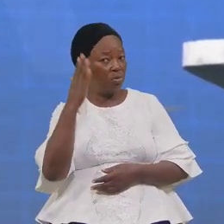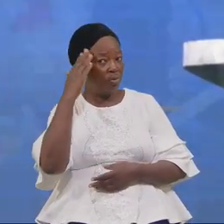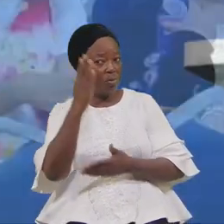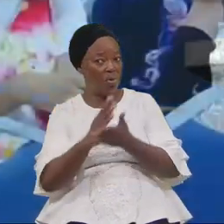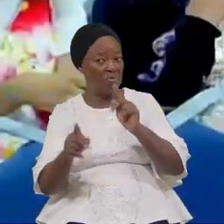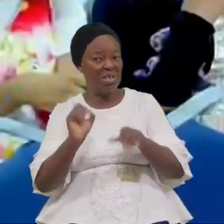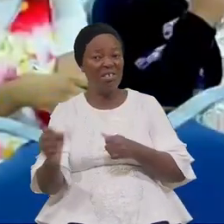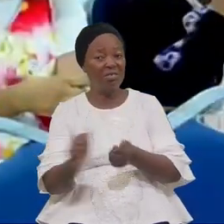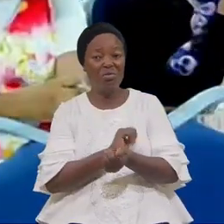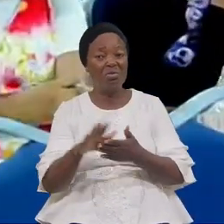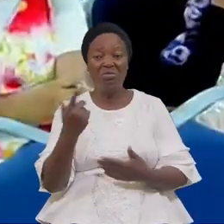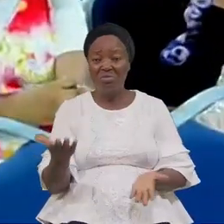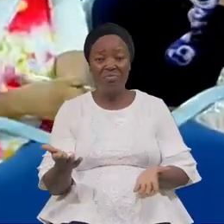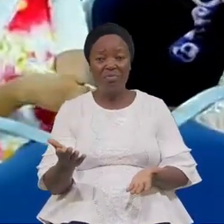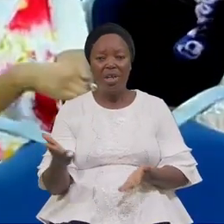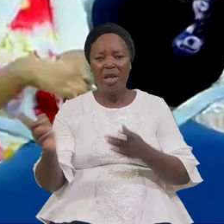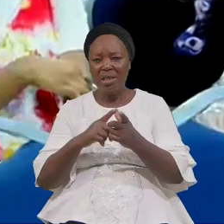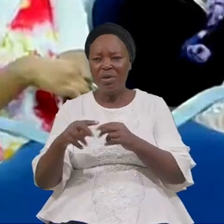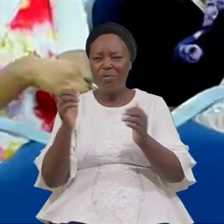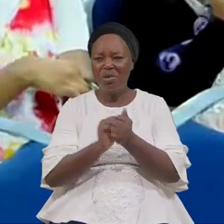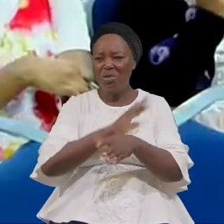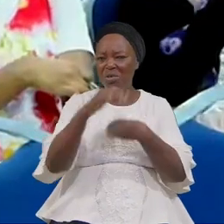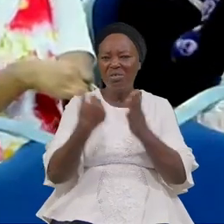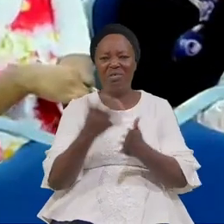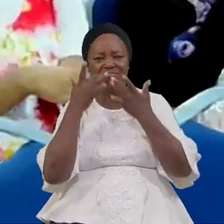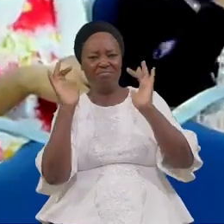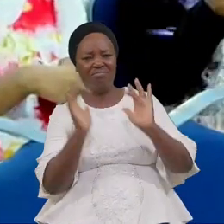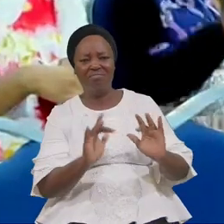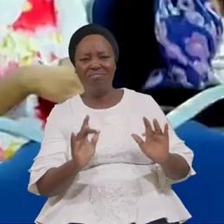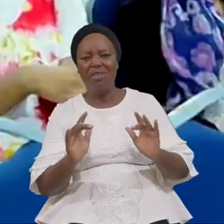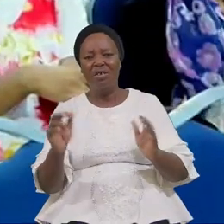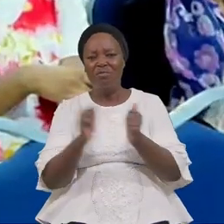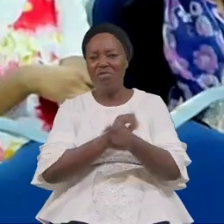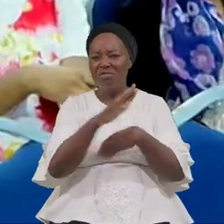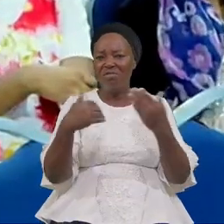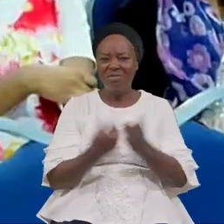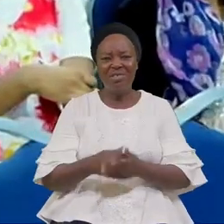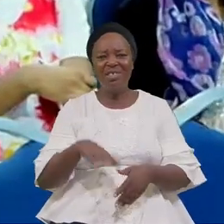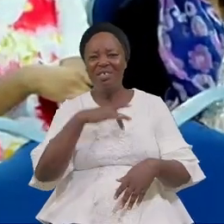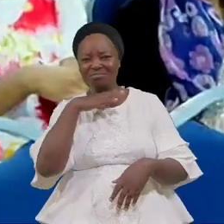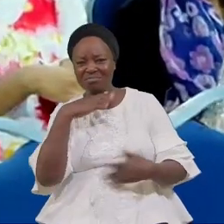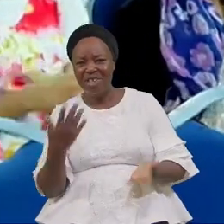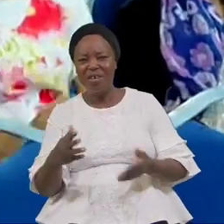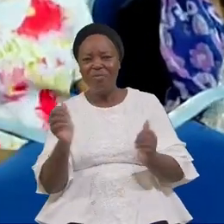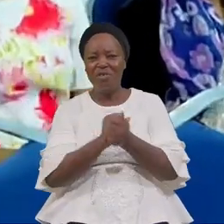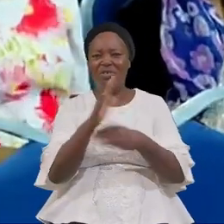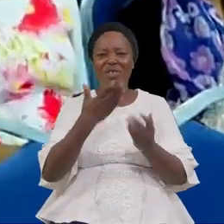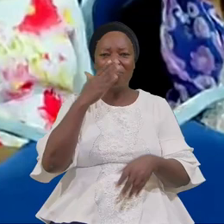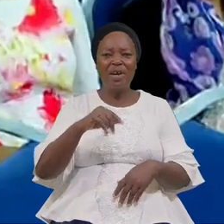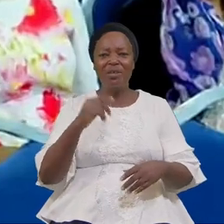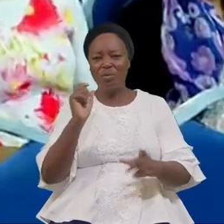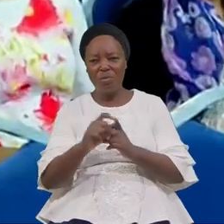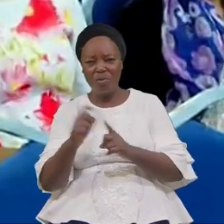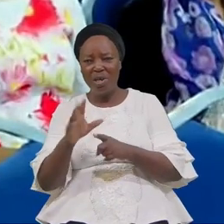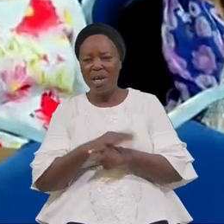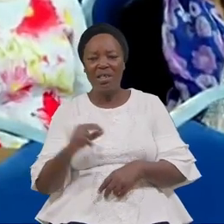you with their jesting, with their ridicule, with their